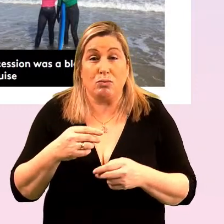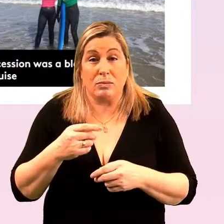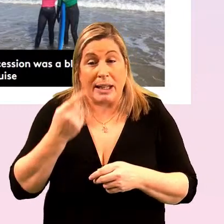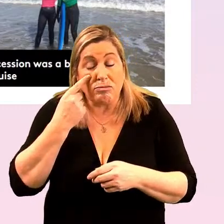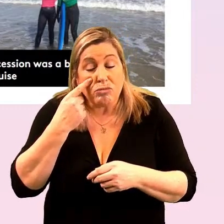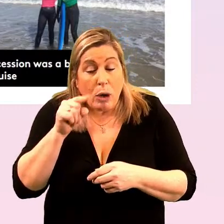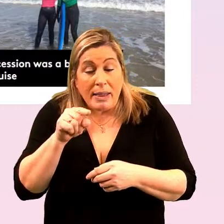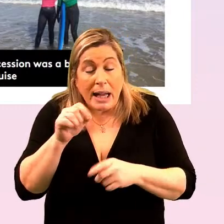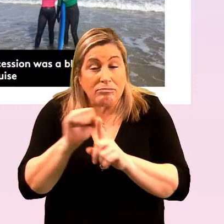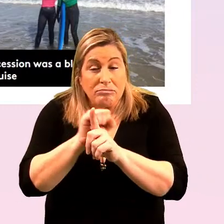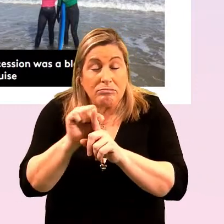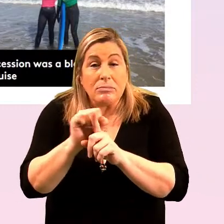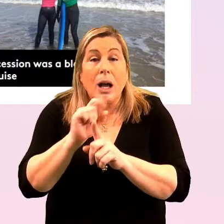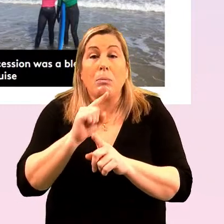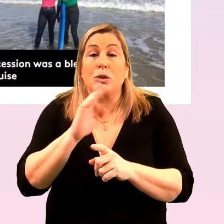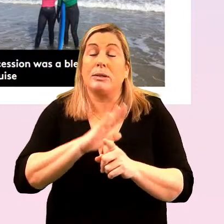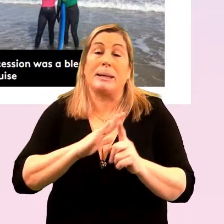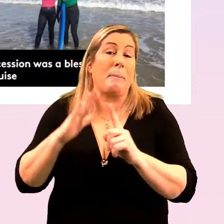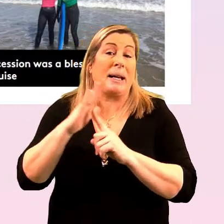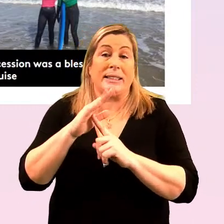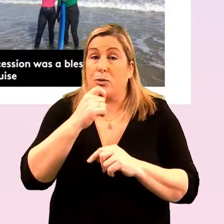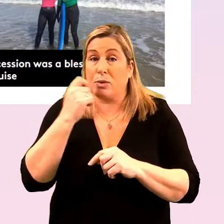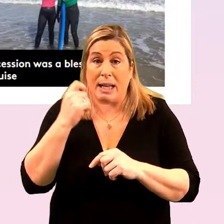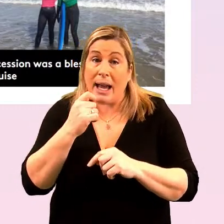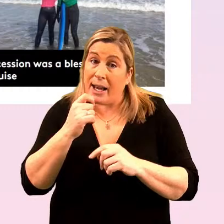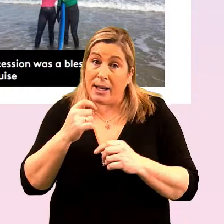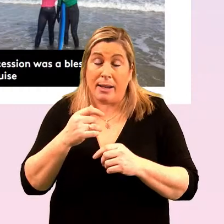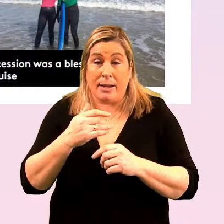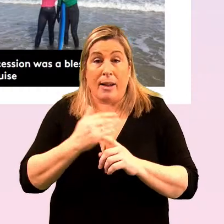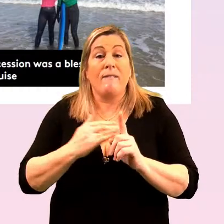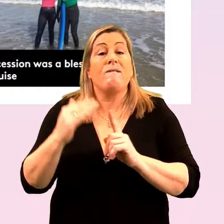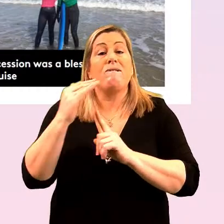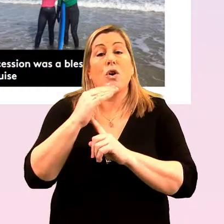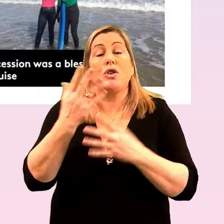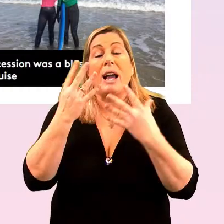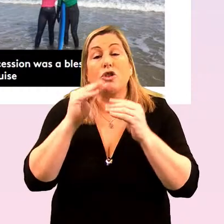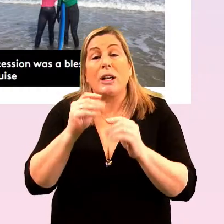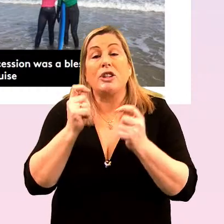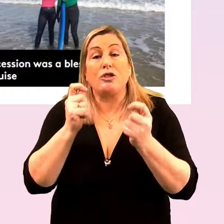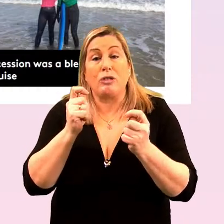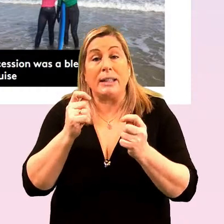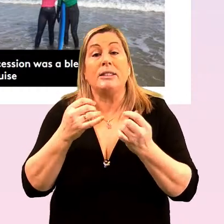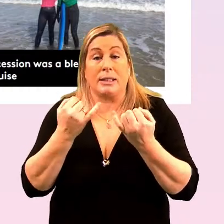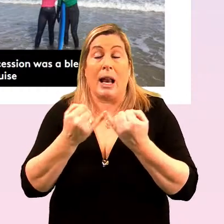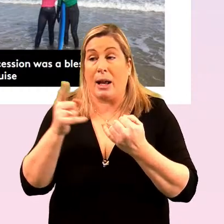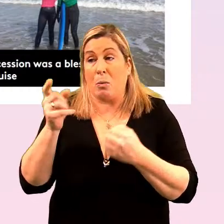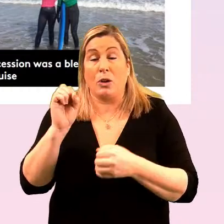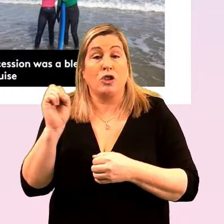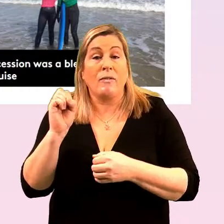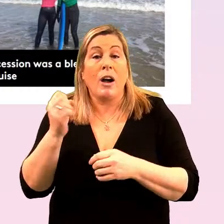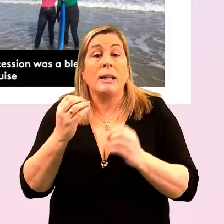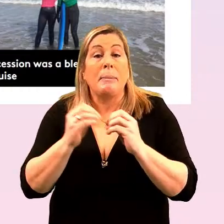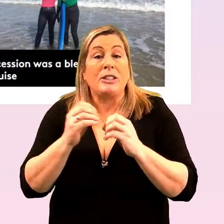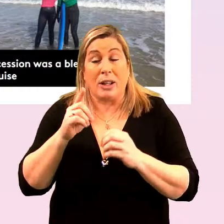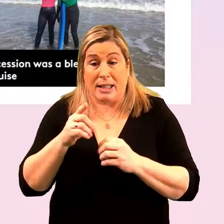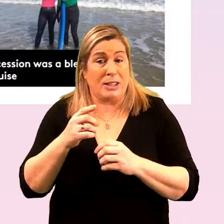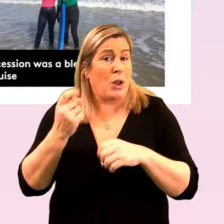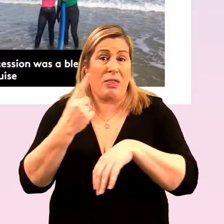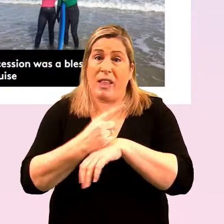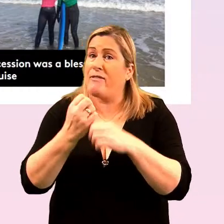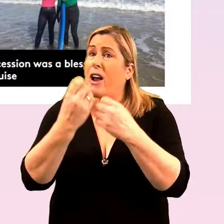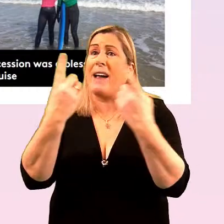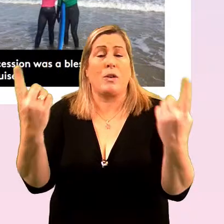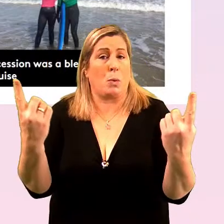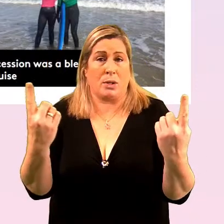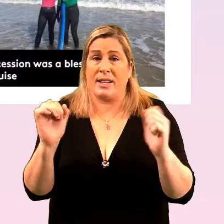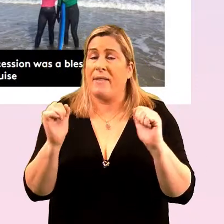main thing to say is that further education and training, just like what we've heard from how Siobhan has highlighted, is there for everyone. It is available